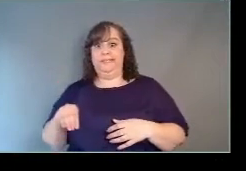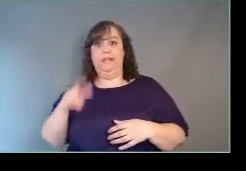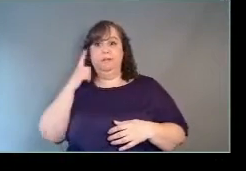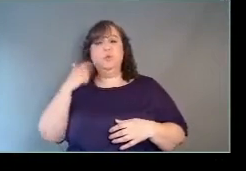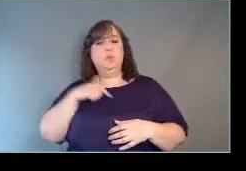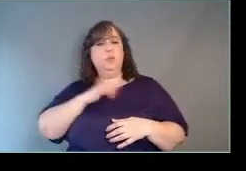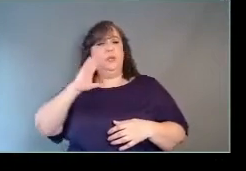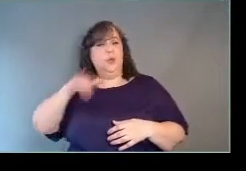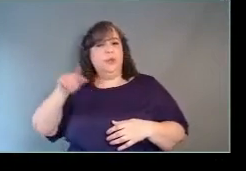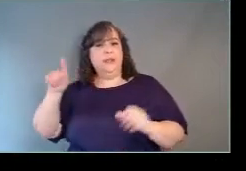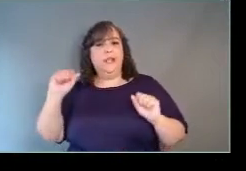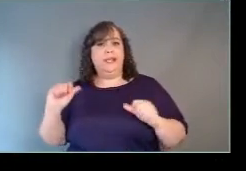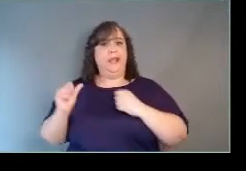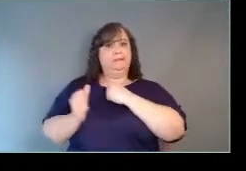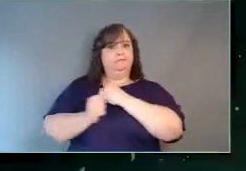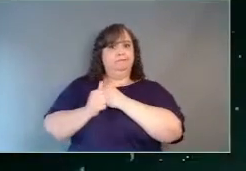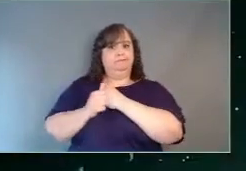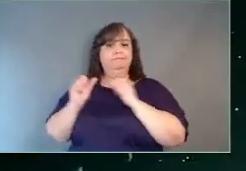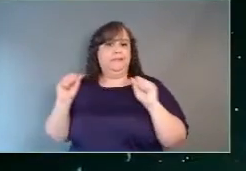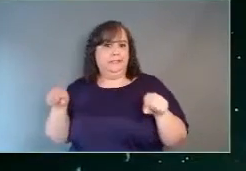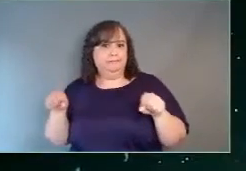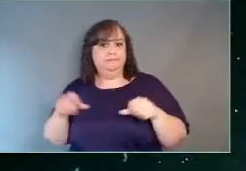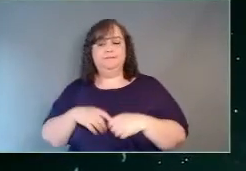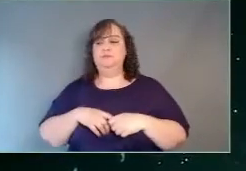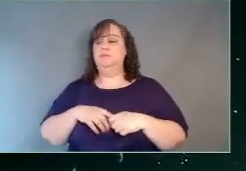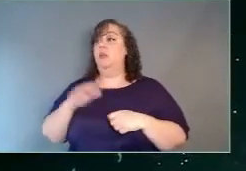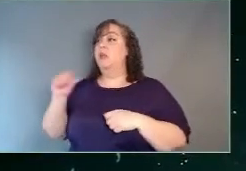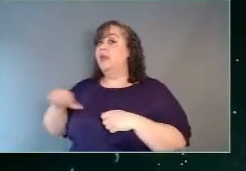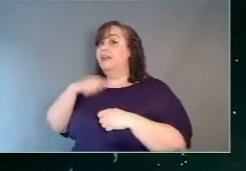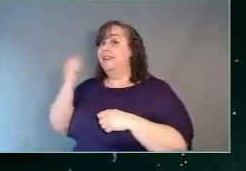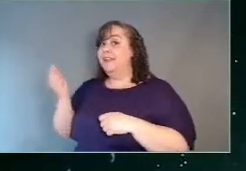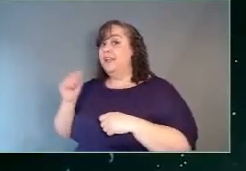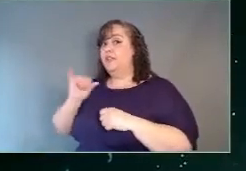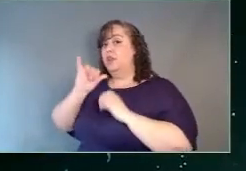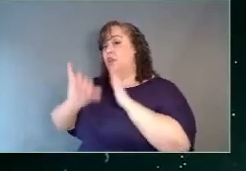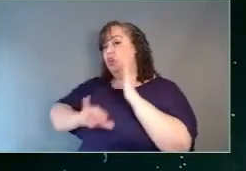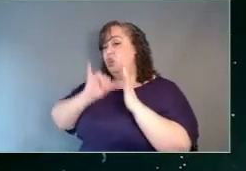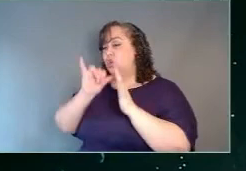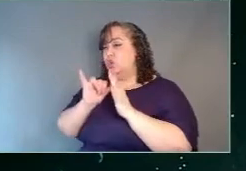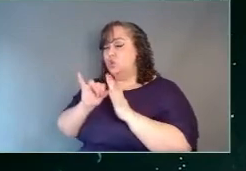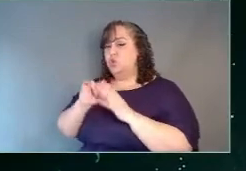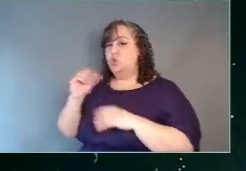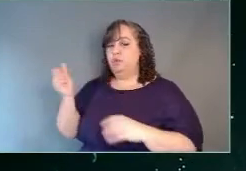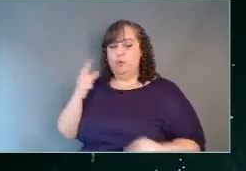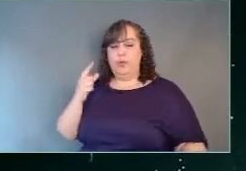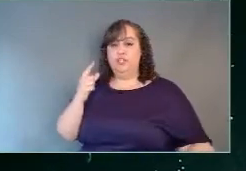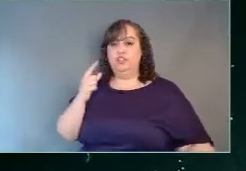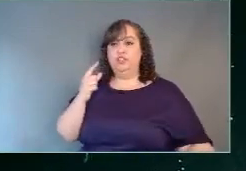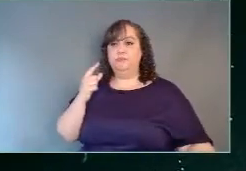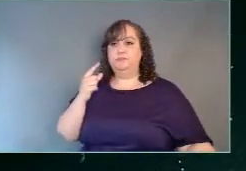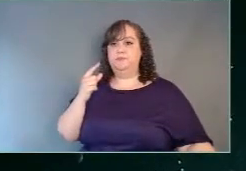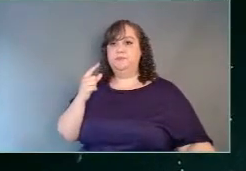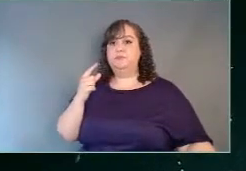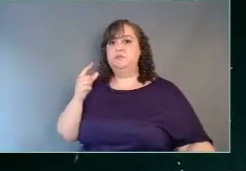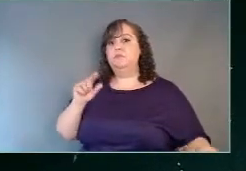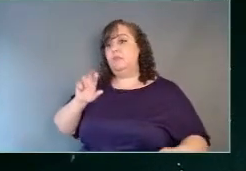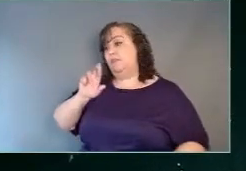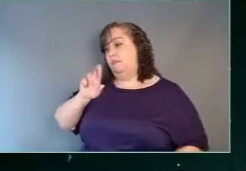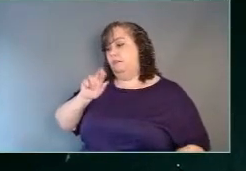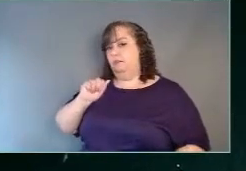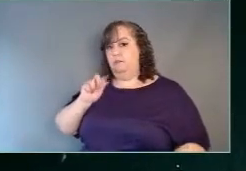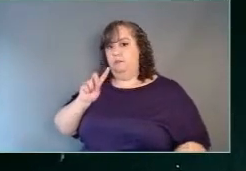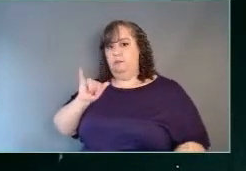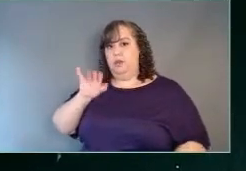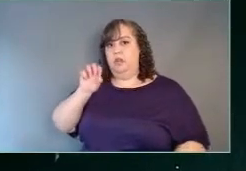Okay. So I have another question from YouTube. This is from Radion AB. They would like to know, do asteroids have their